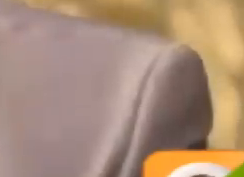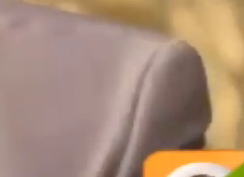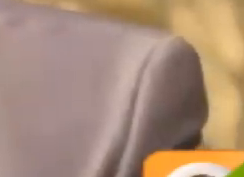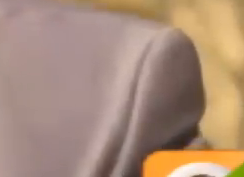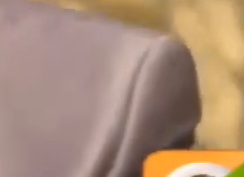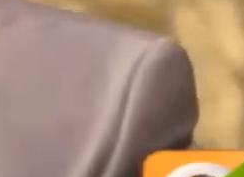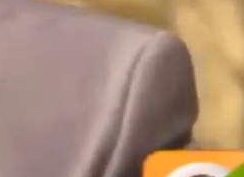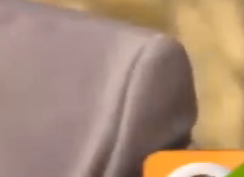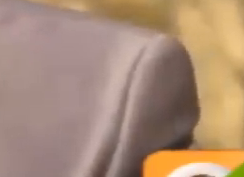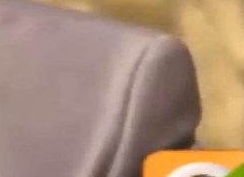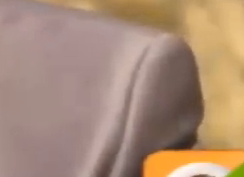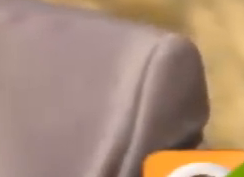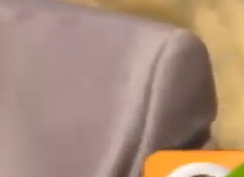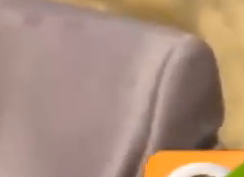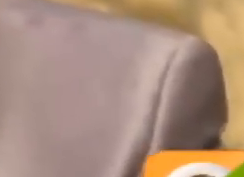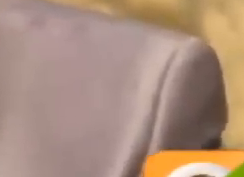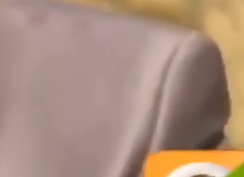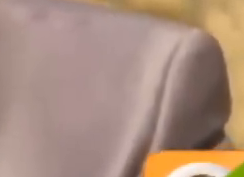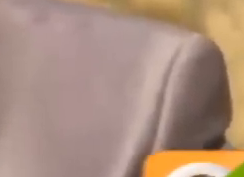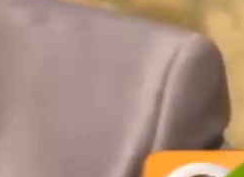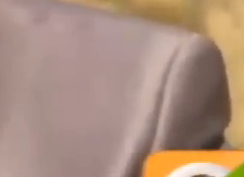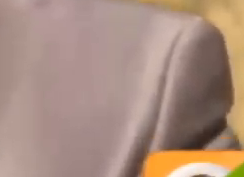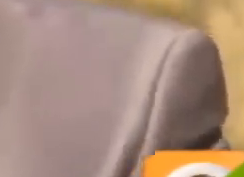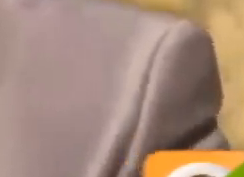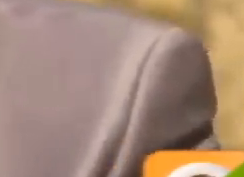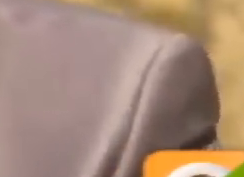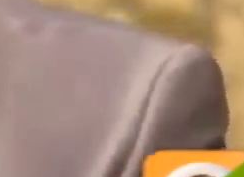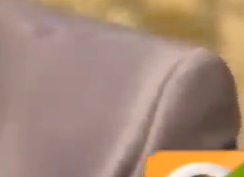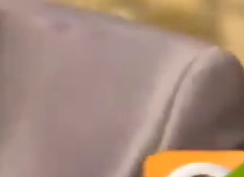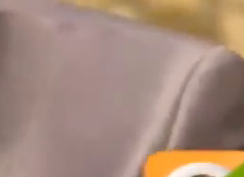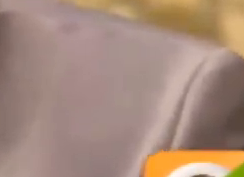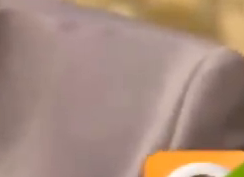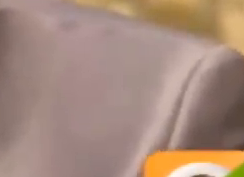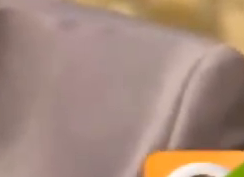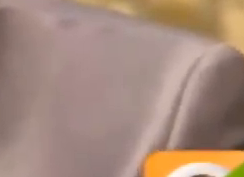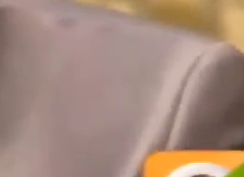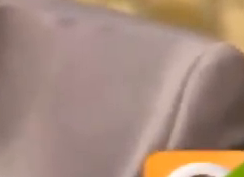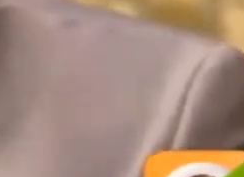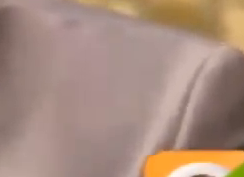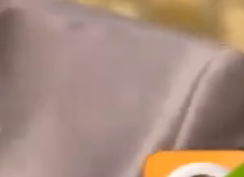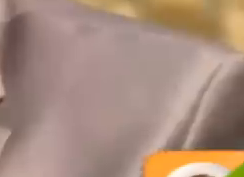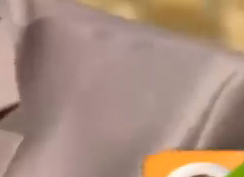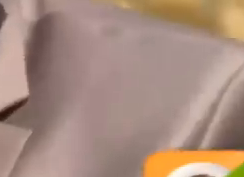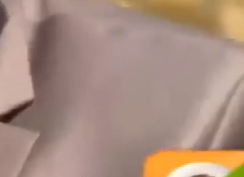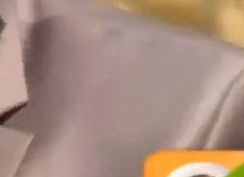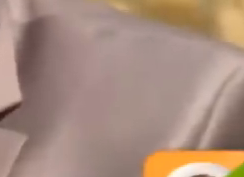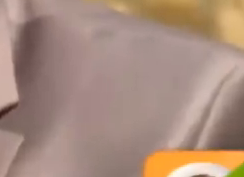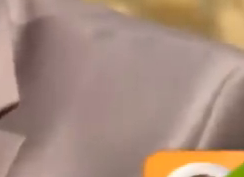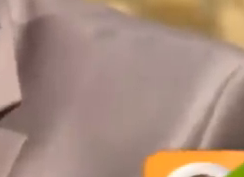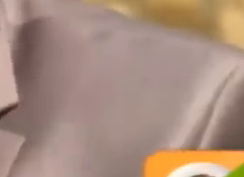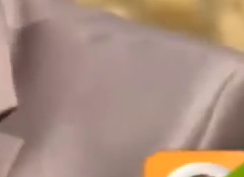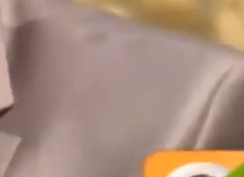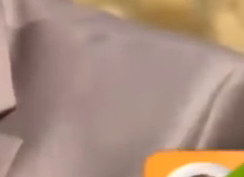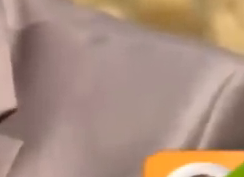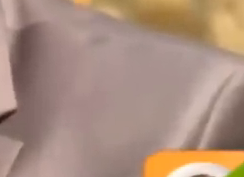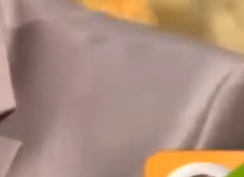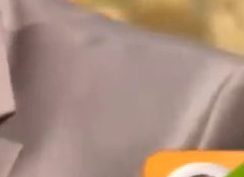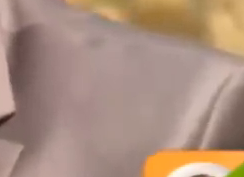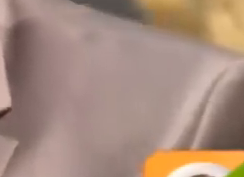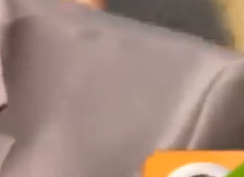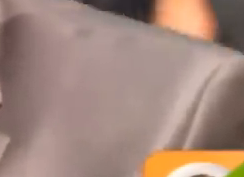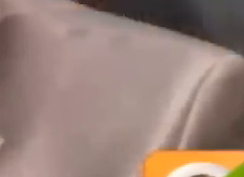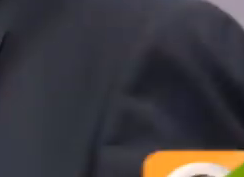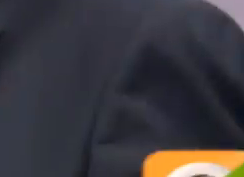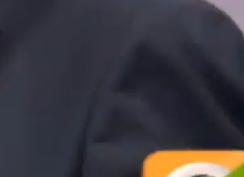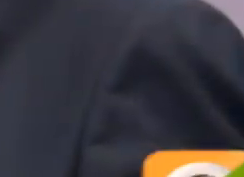It is not what they say that we take it seriously. It is what they do that justifies their relationship with the